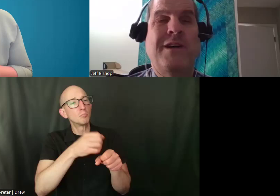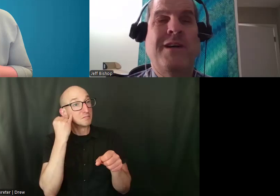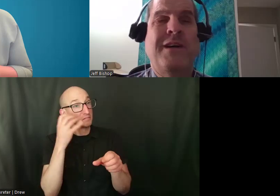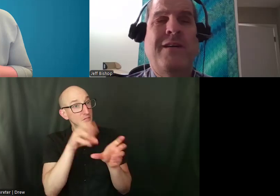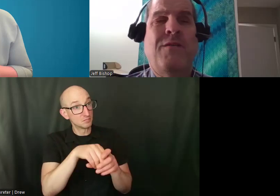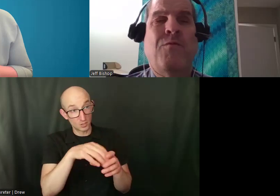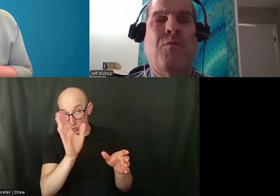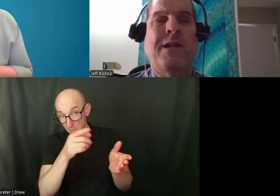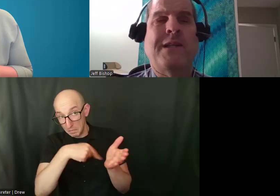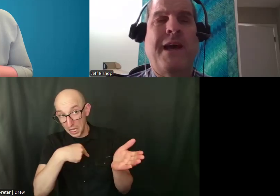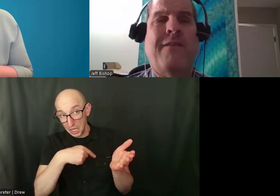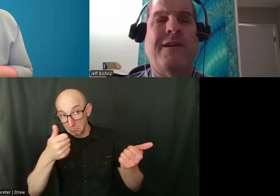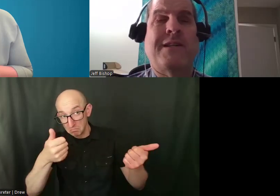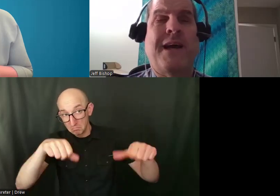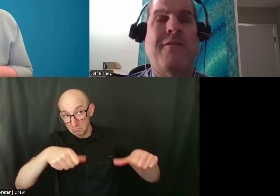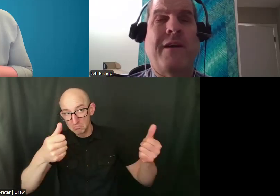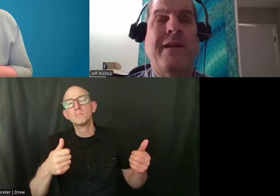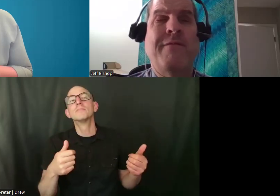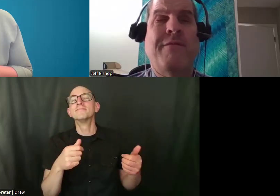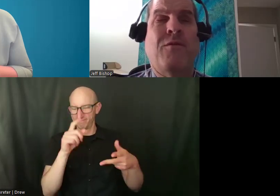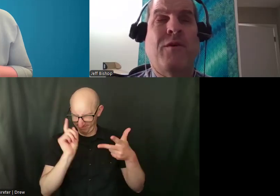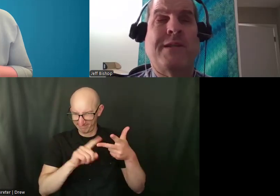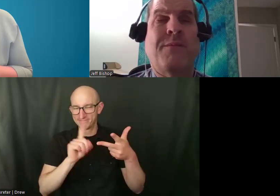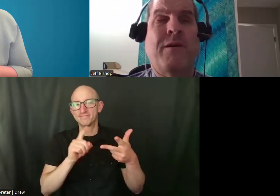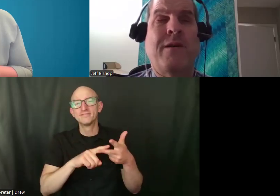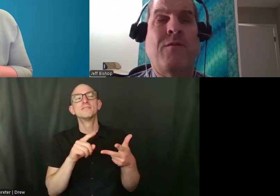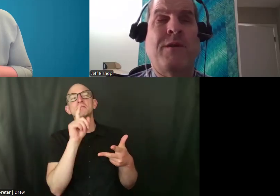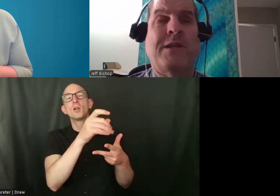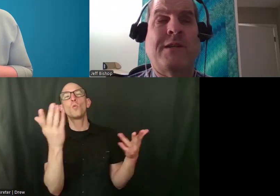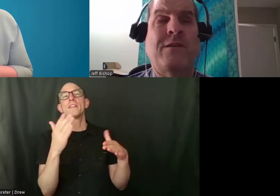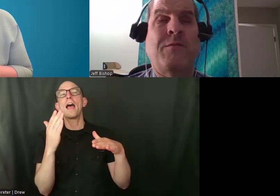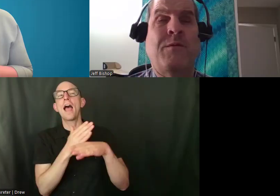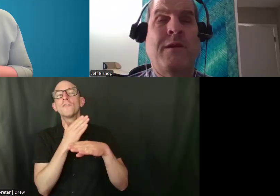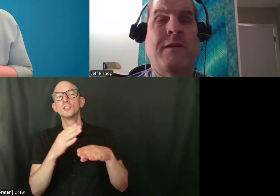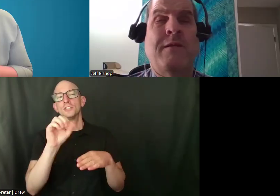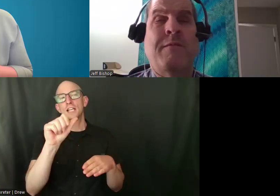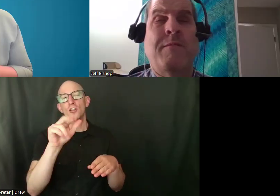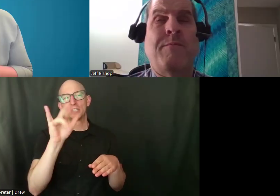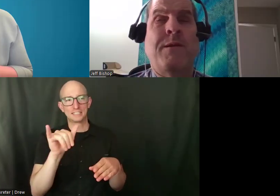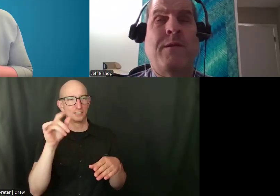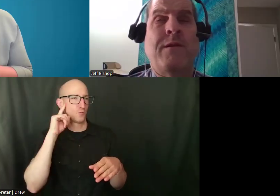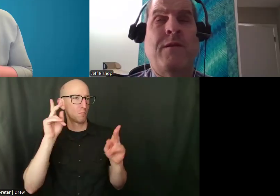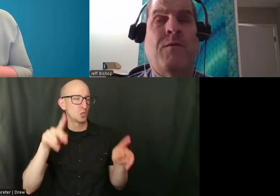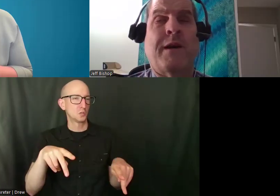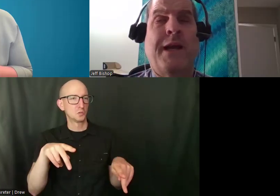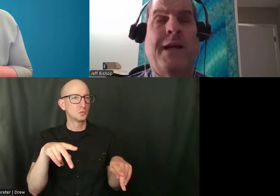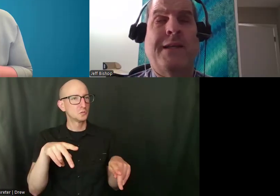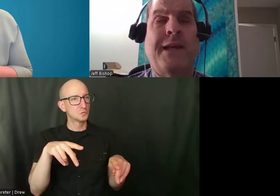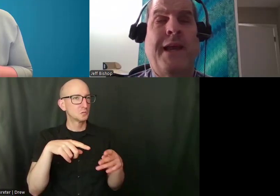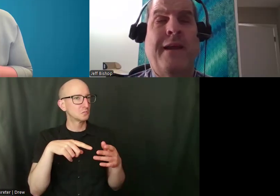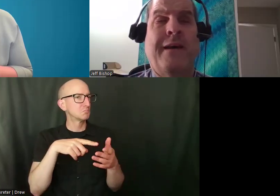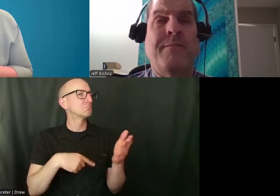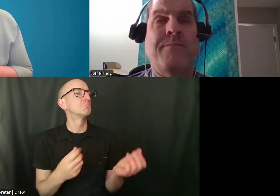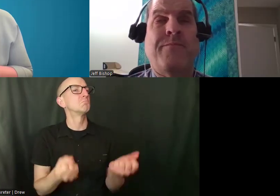So what is the average salary for someone who wishes to work